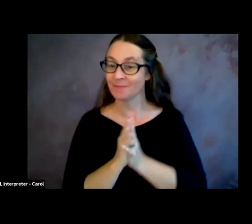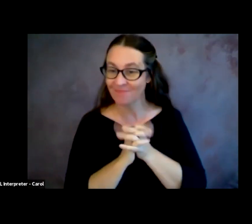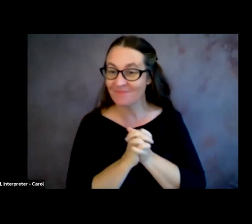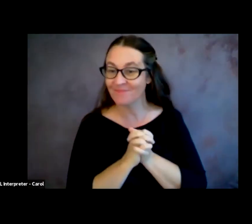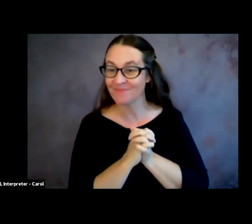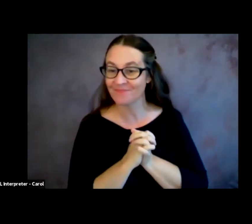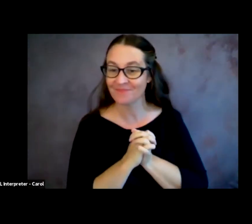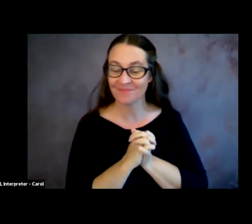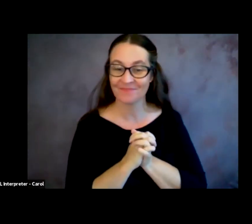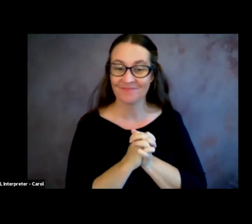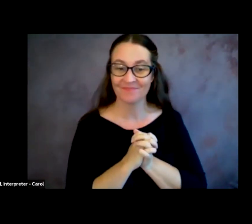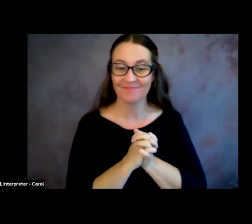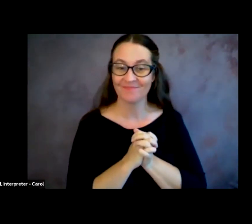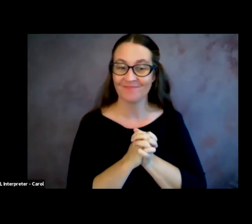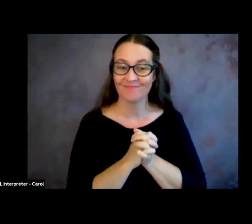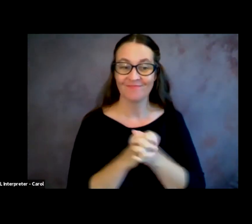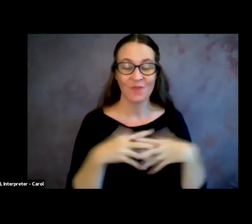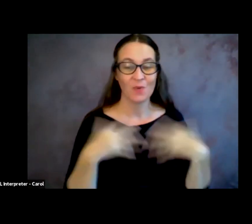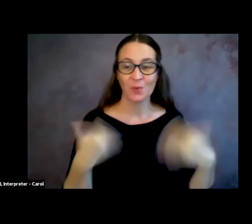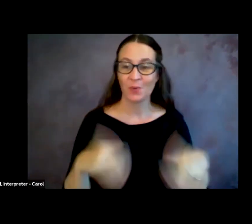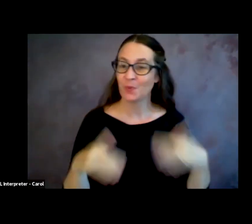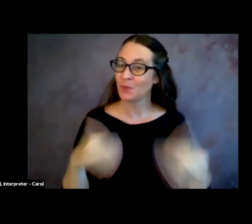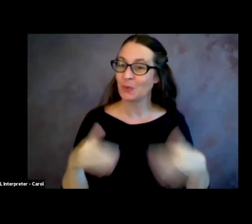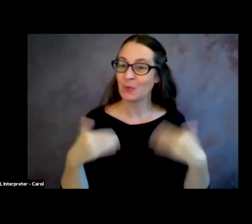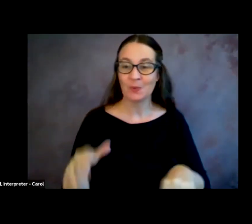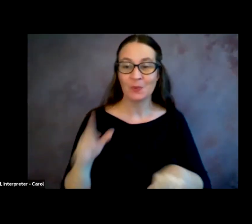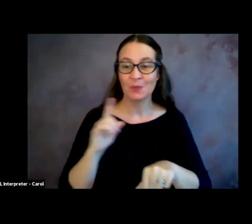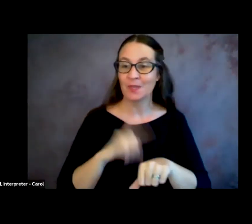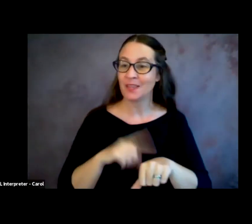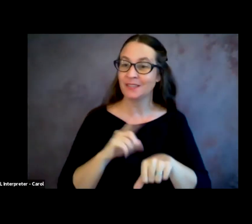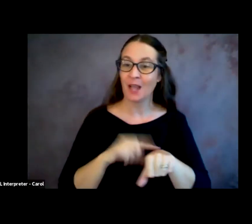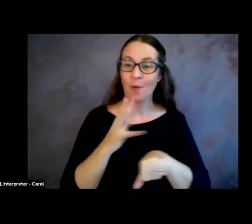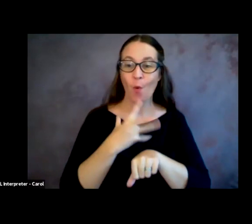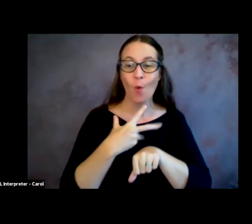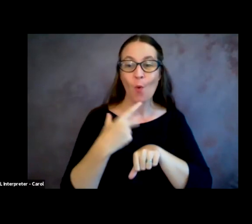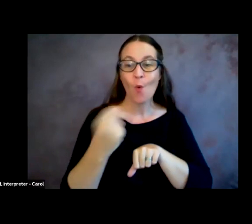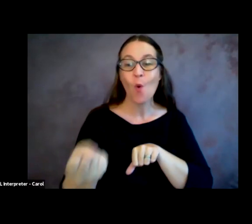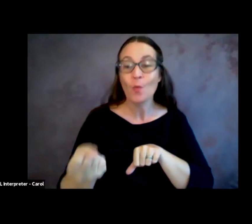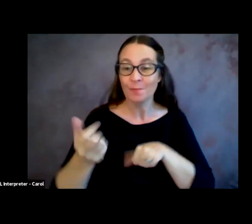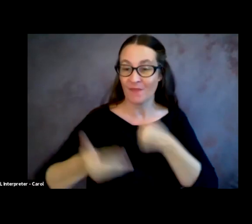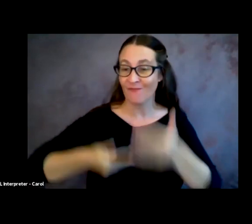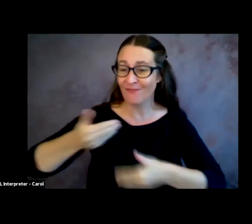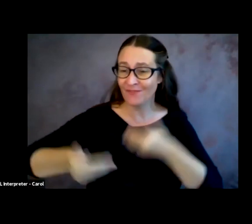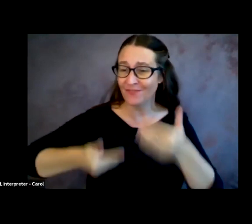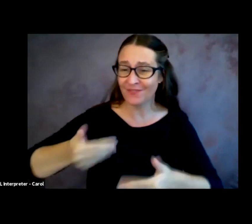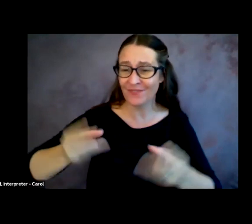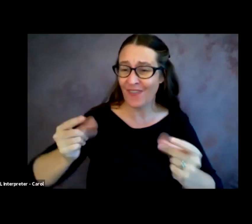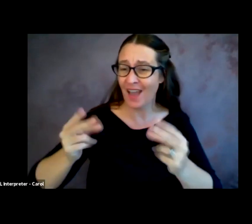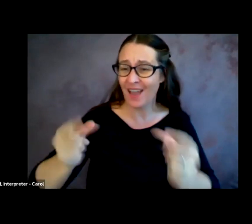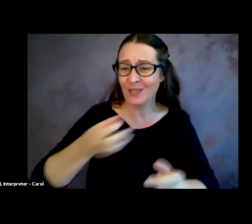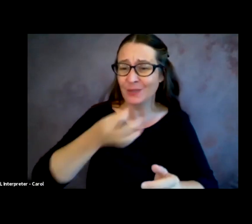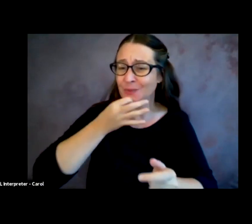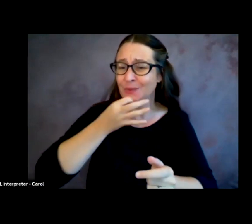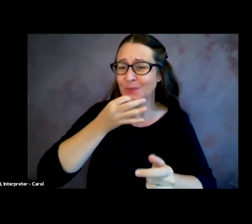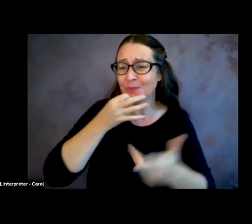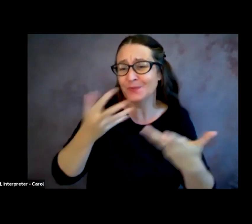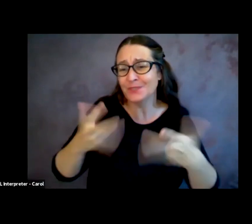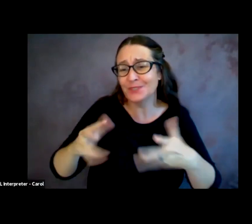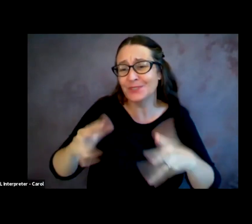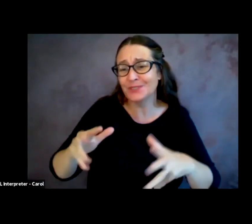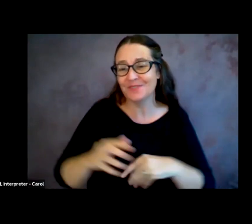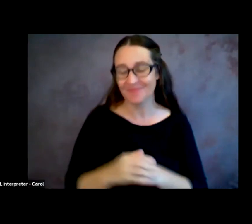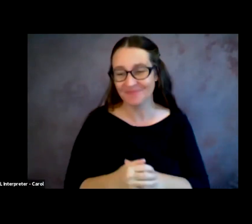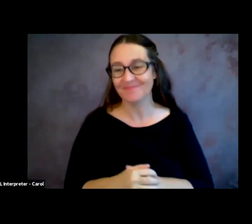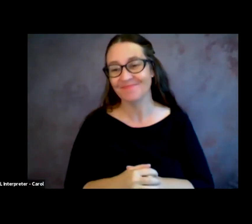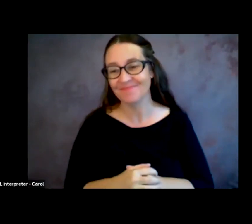been just going so quickly. It's almost over.